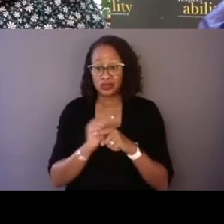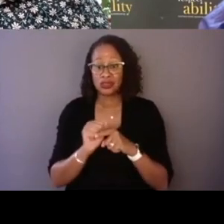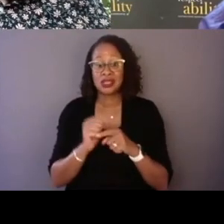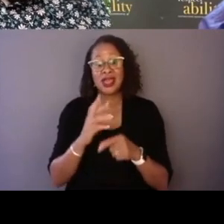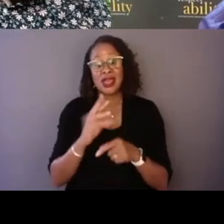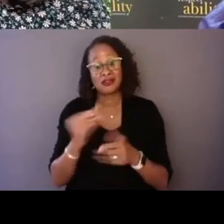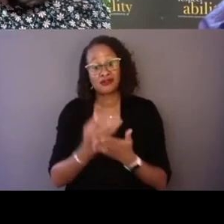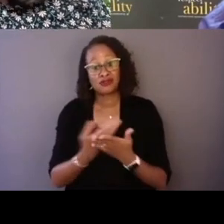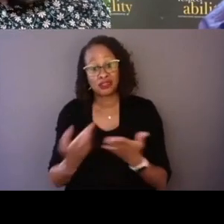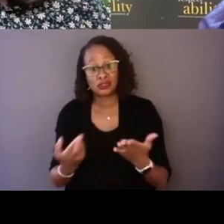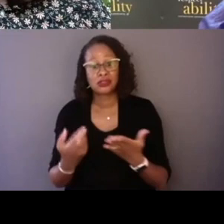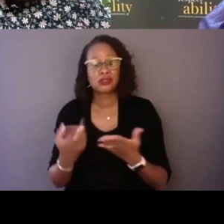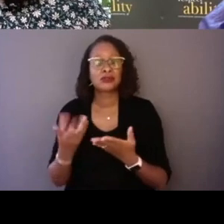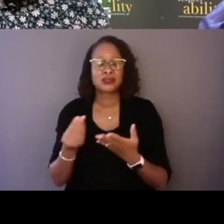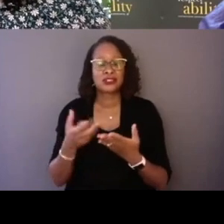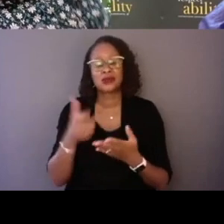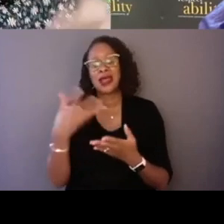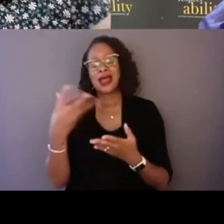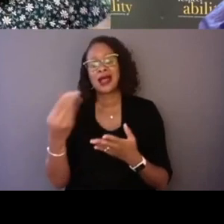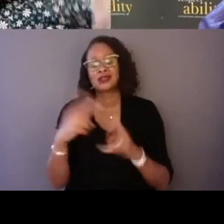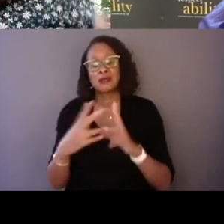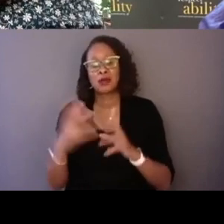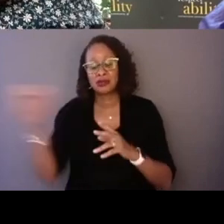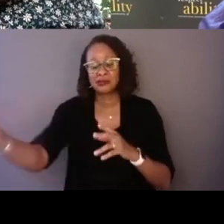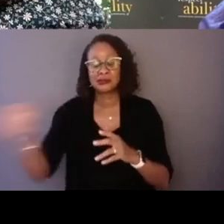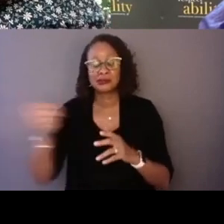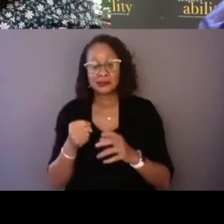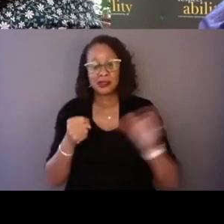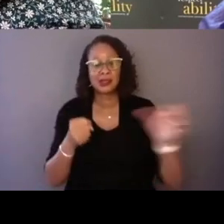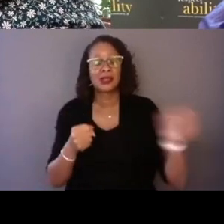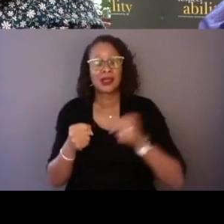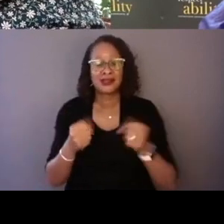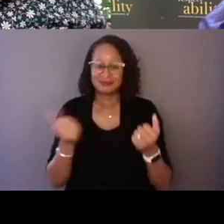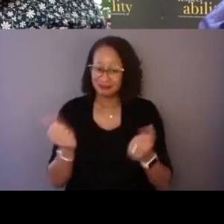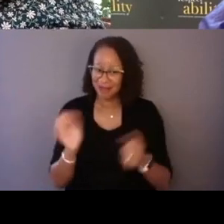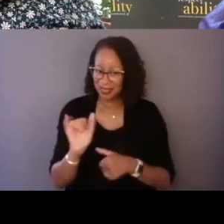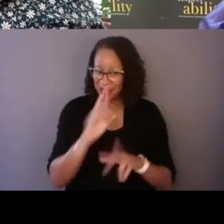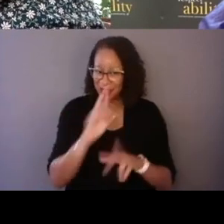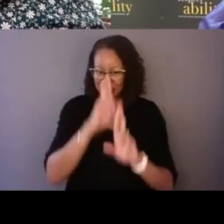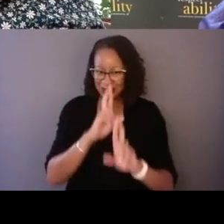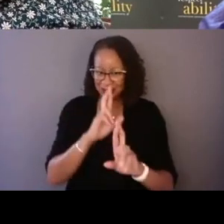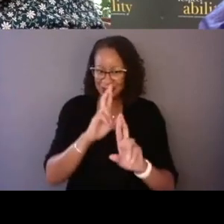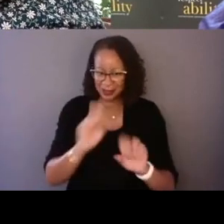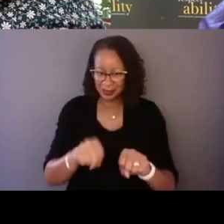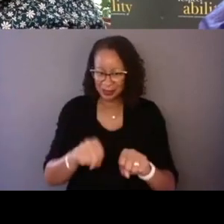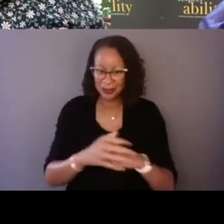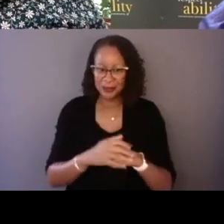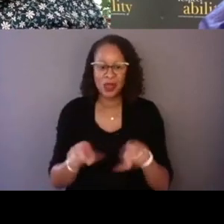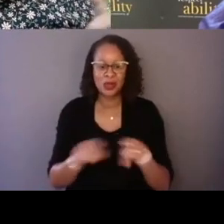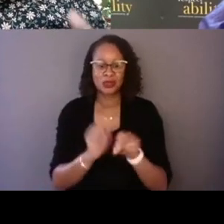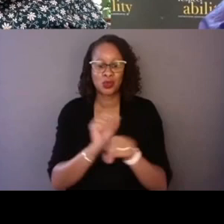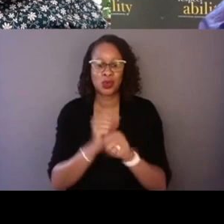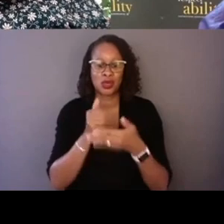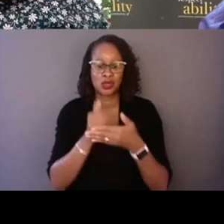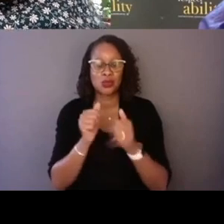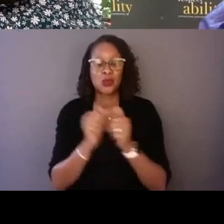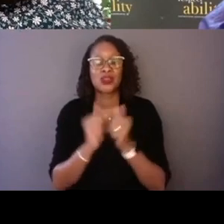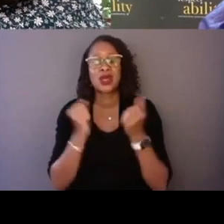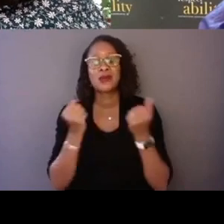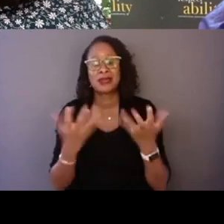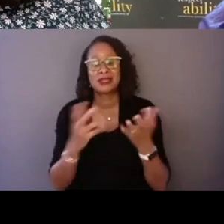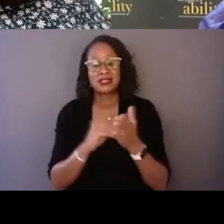resources, we bring in outside partners that we really appreciate, like RespectAbility. And we also work closely with a lot of students who are